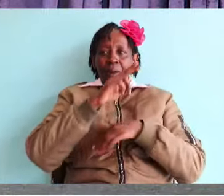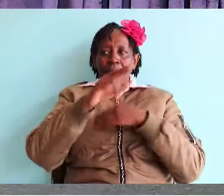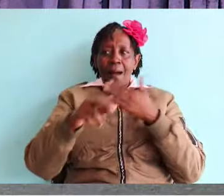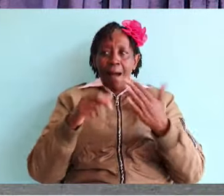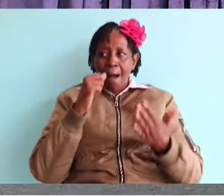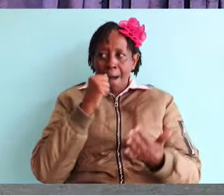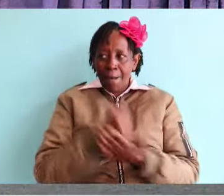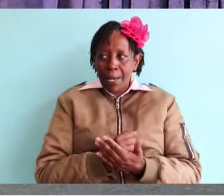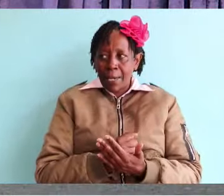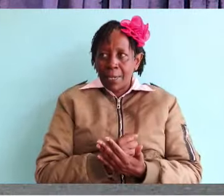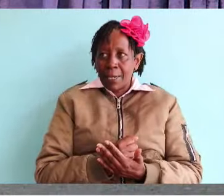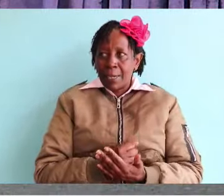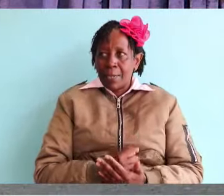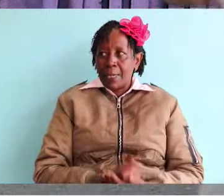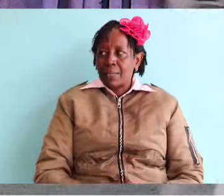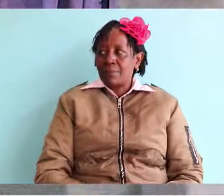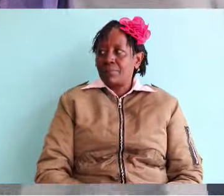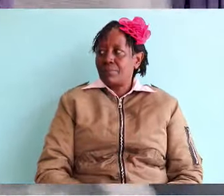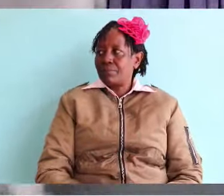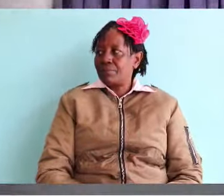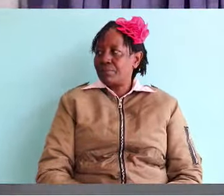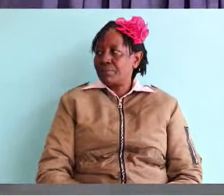Welcome, Pastor.